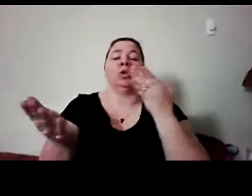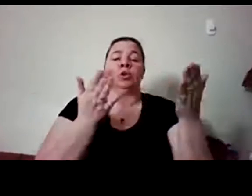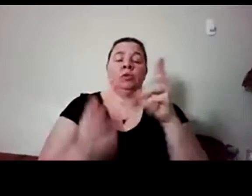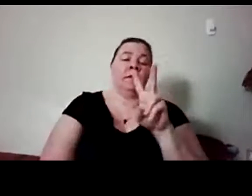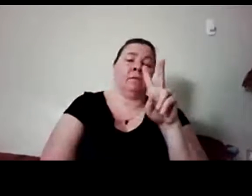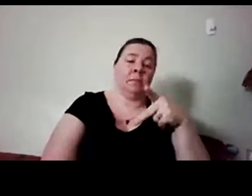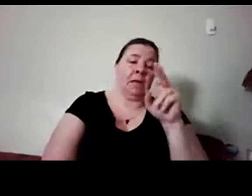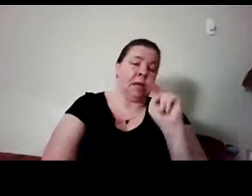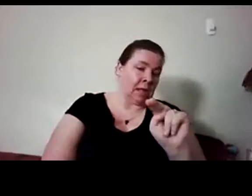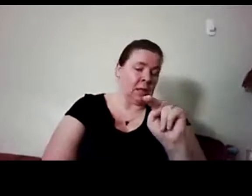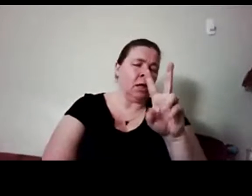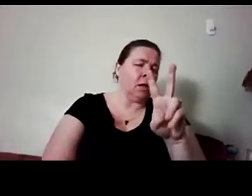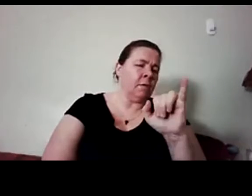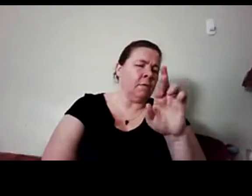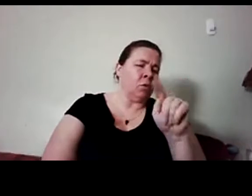for short.